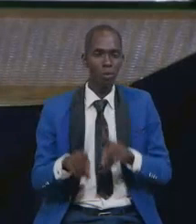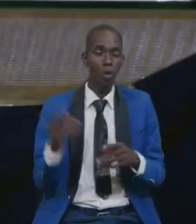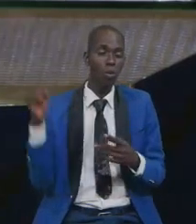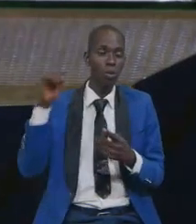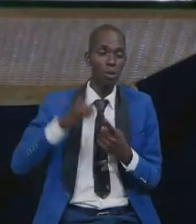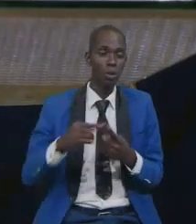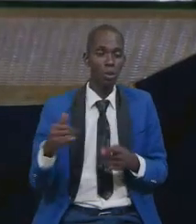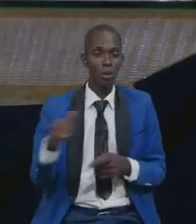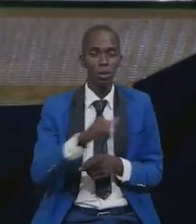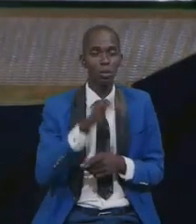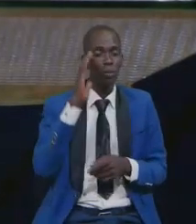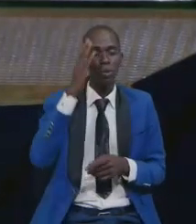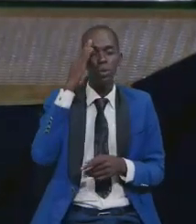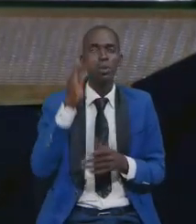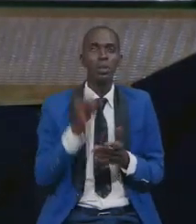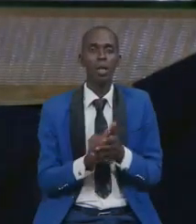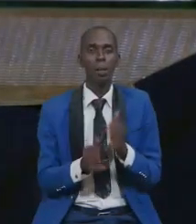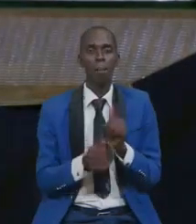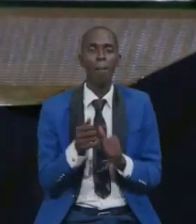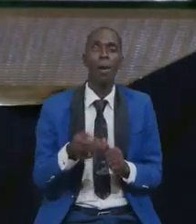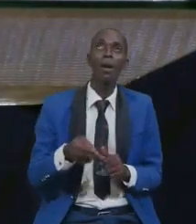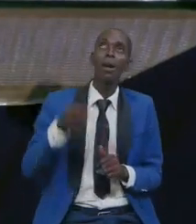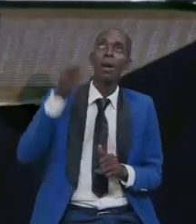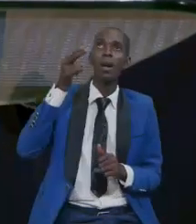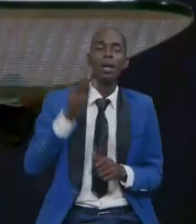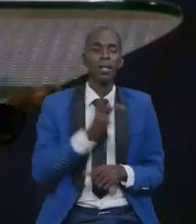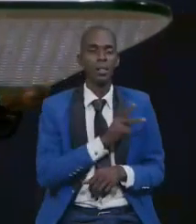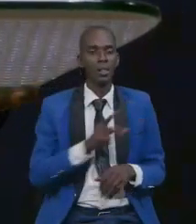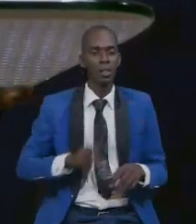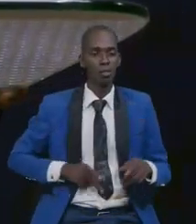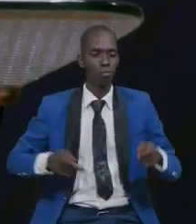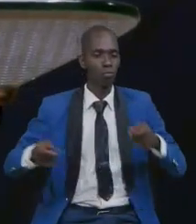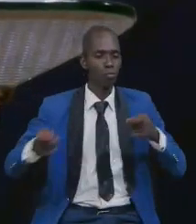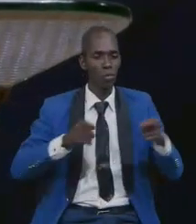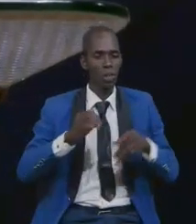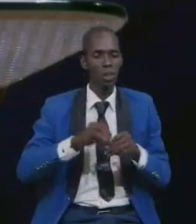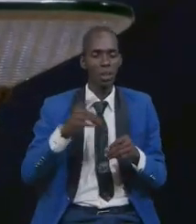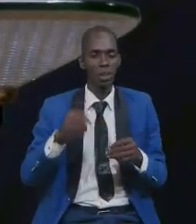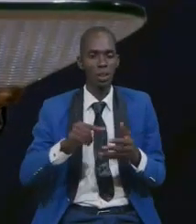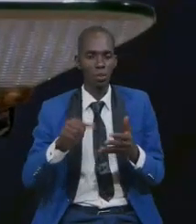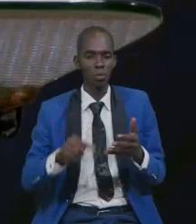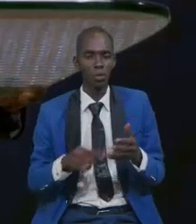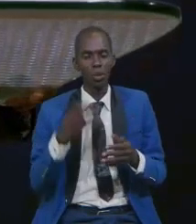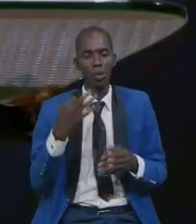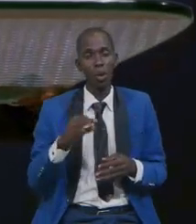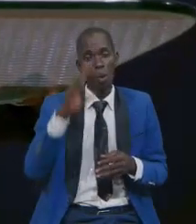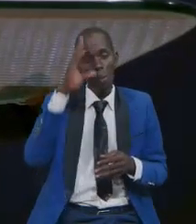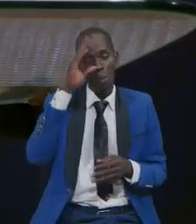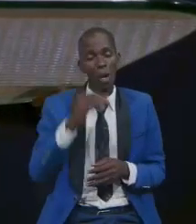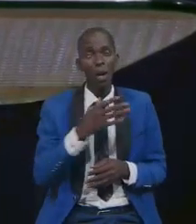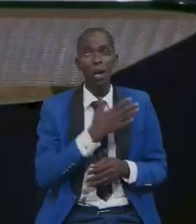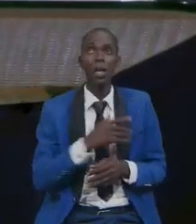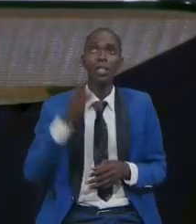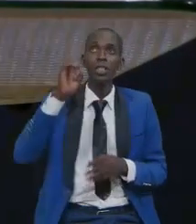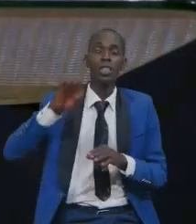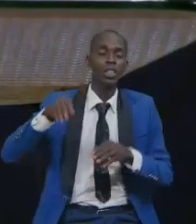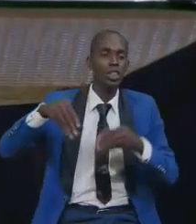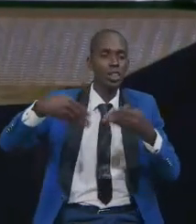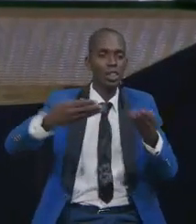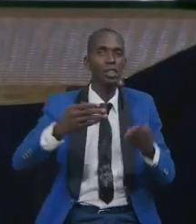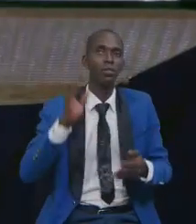High ruleth in the kingdom of men, and giveth it to whomsoever he will,